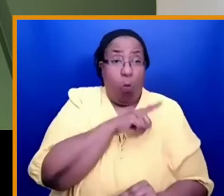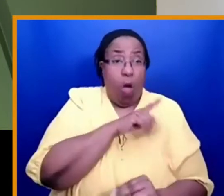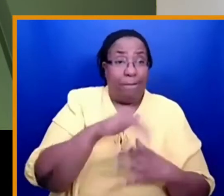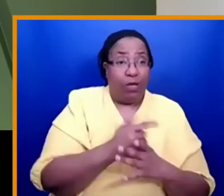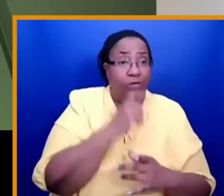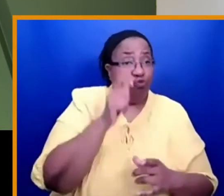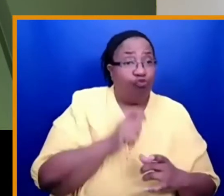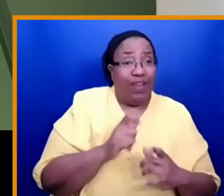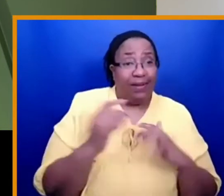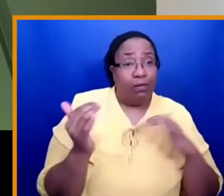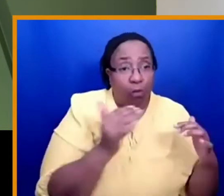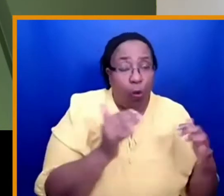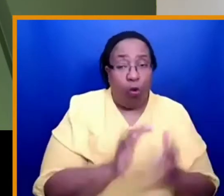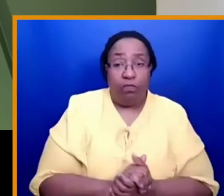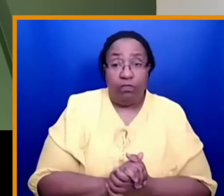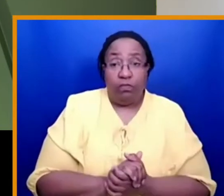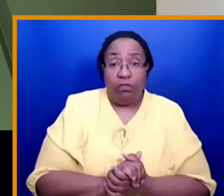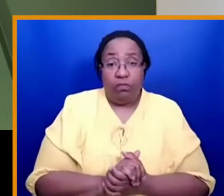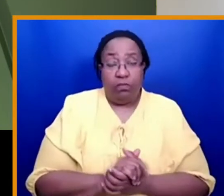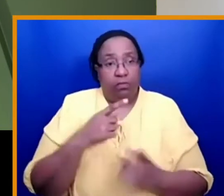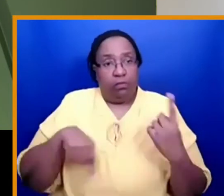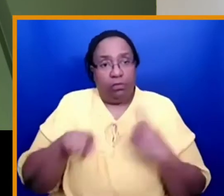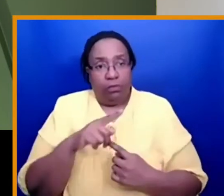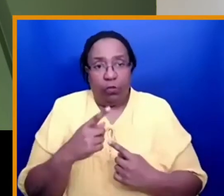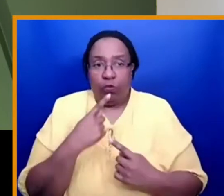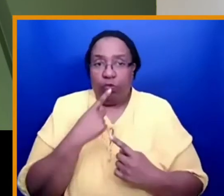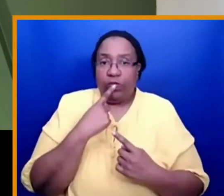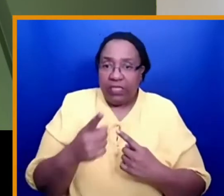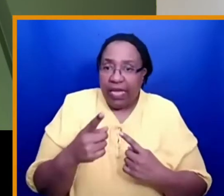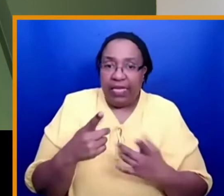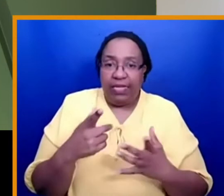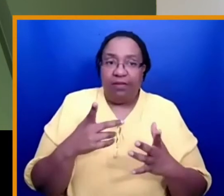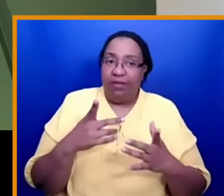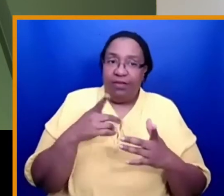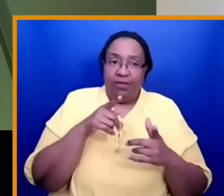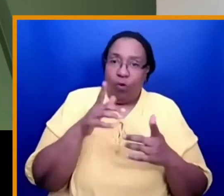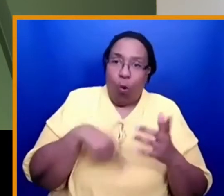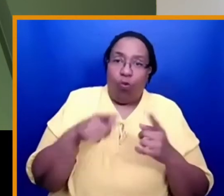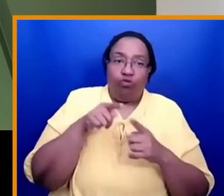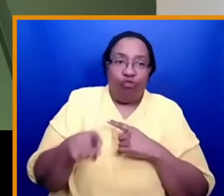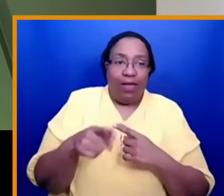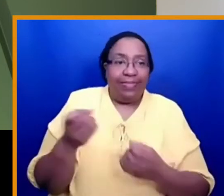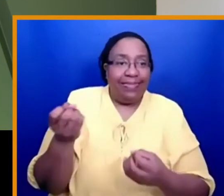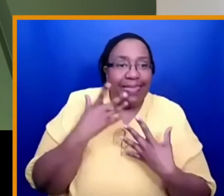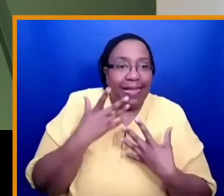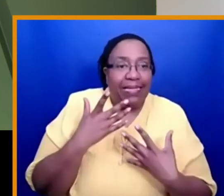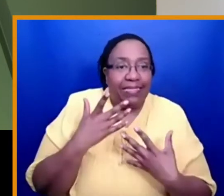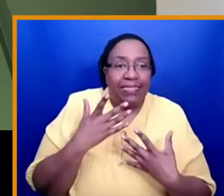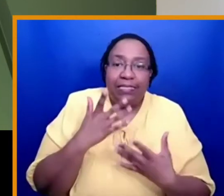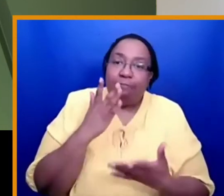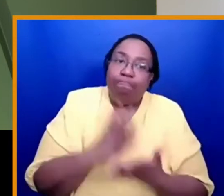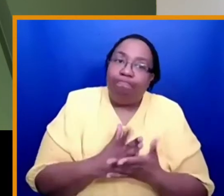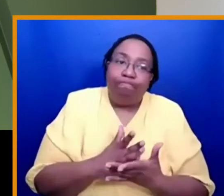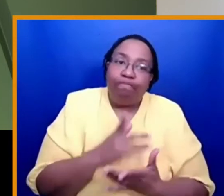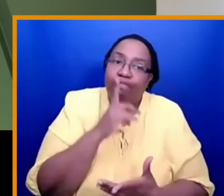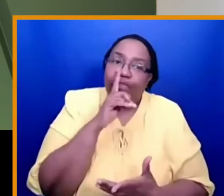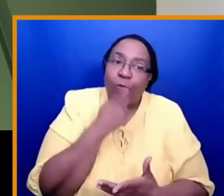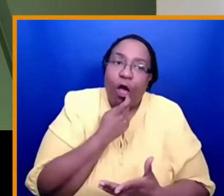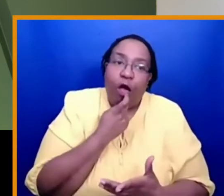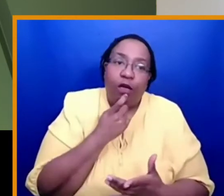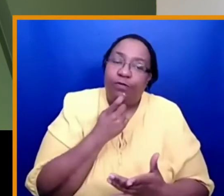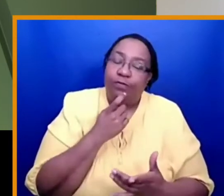backbenchers, The Telegraph and The Spectator are trying to tell us that this means we can't afford to make the transition to net zero